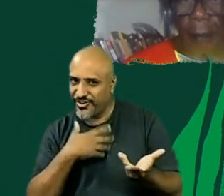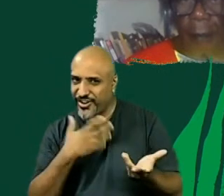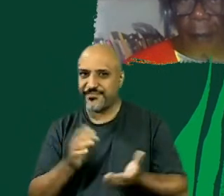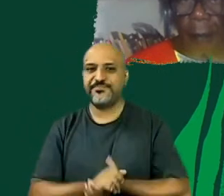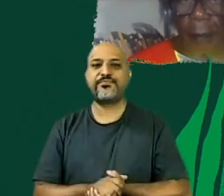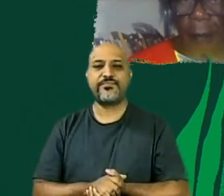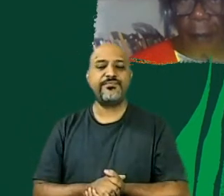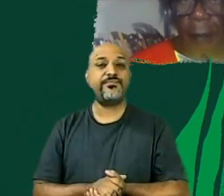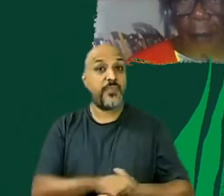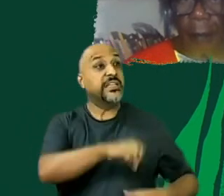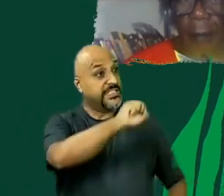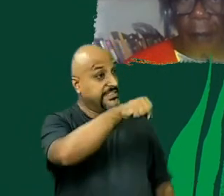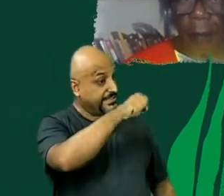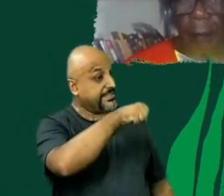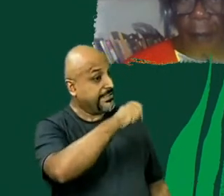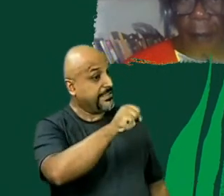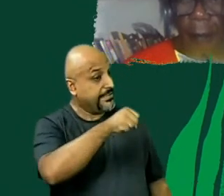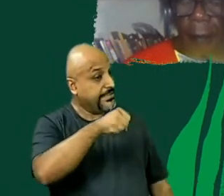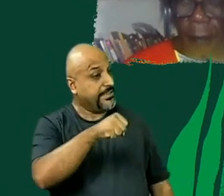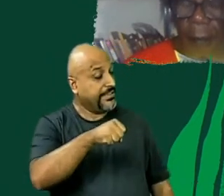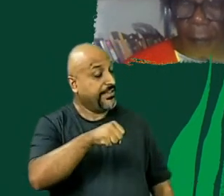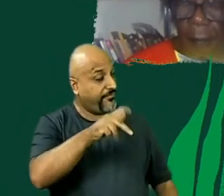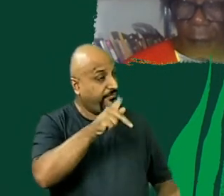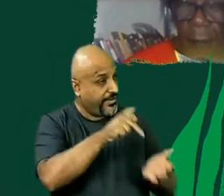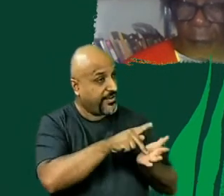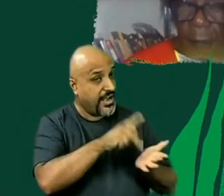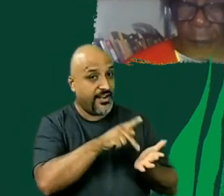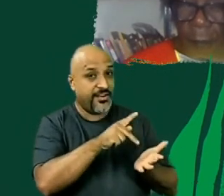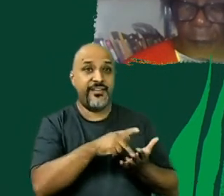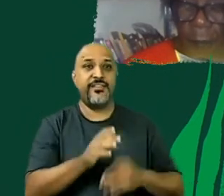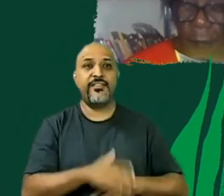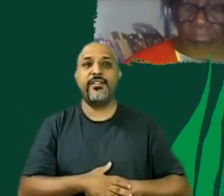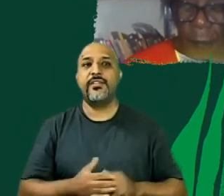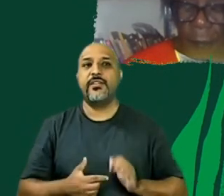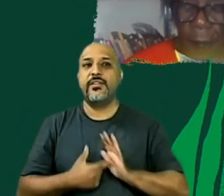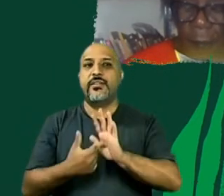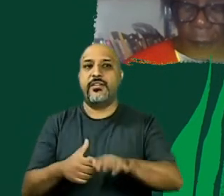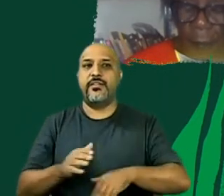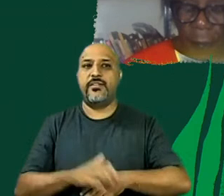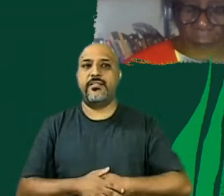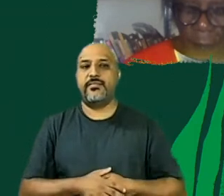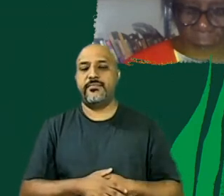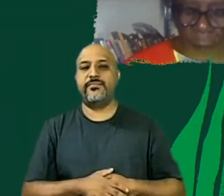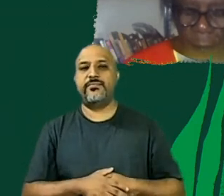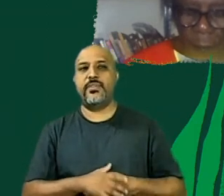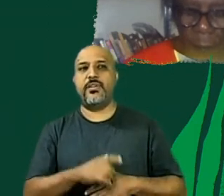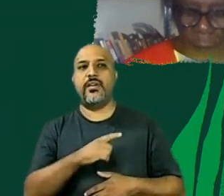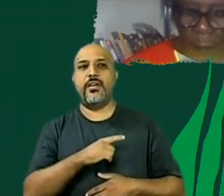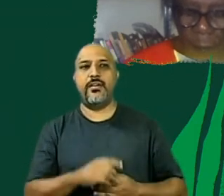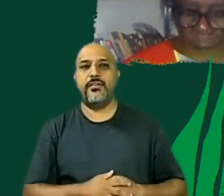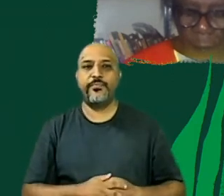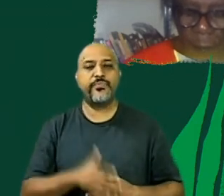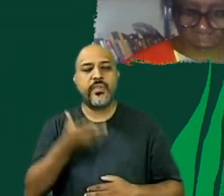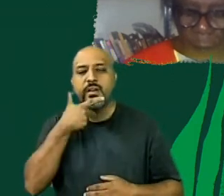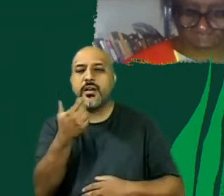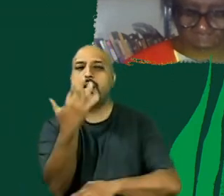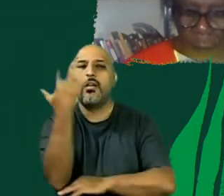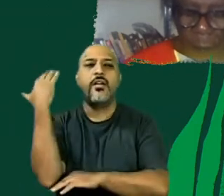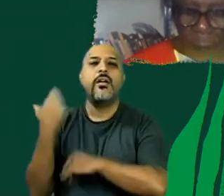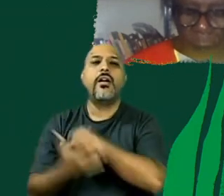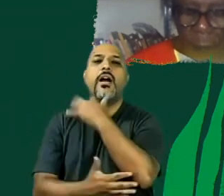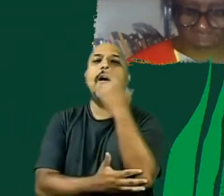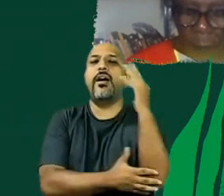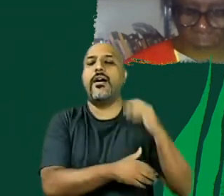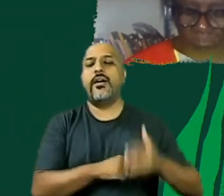consider plant medicines, the ancient plant medicines, crucial to opening a part of